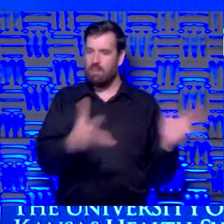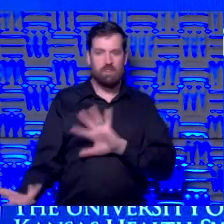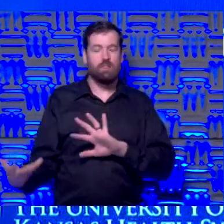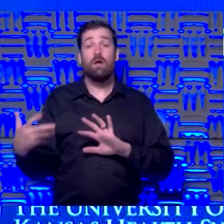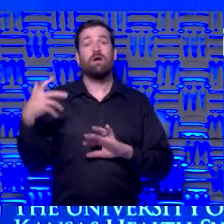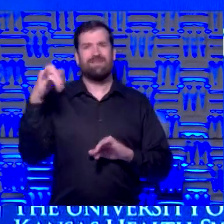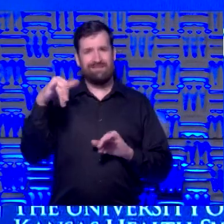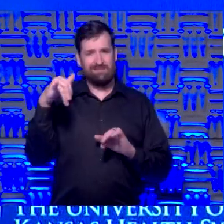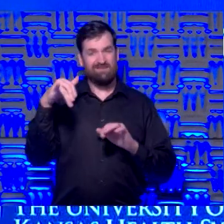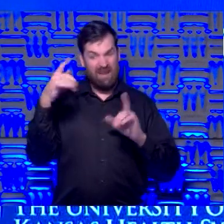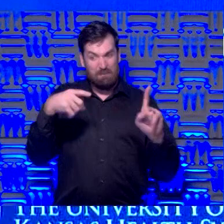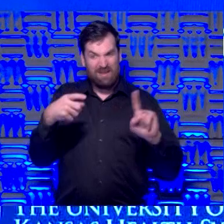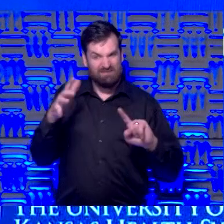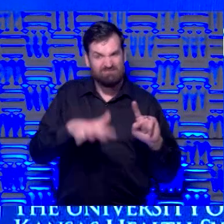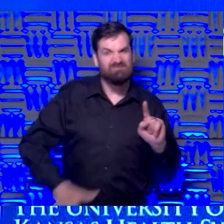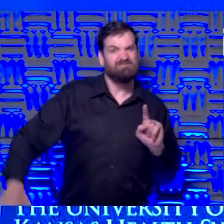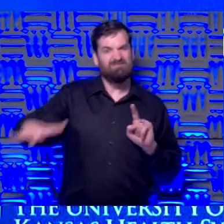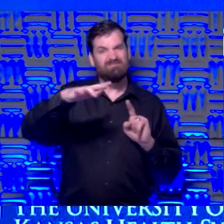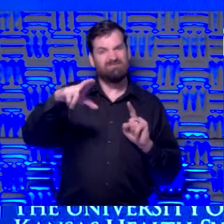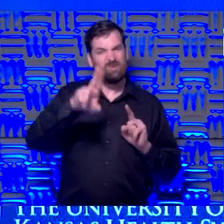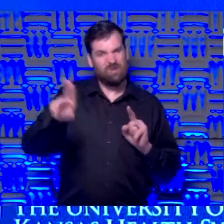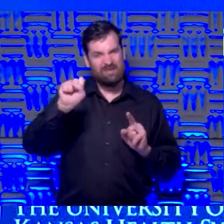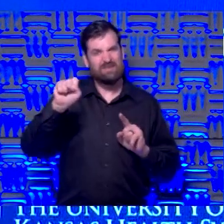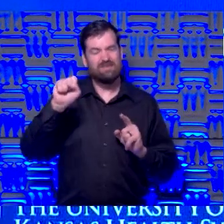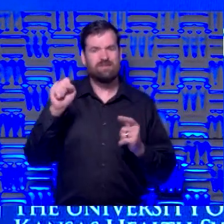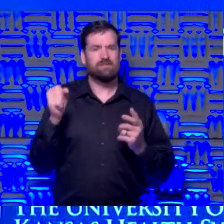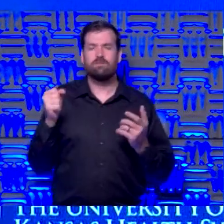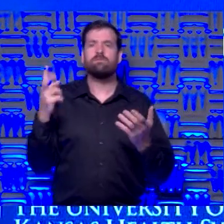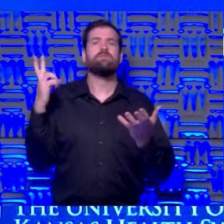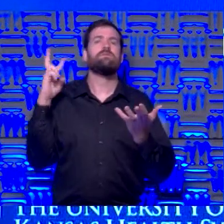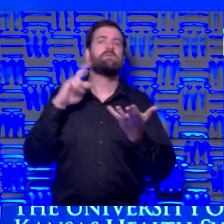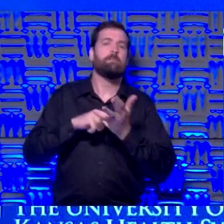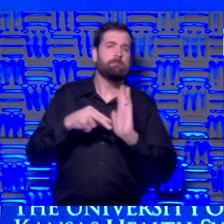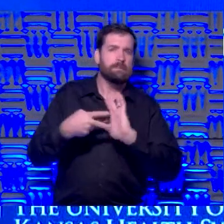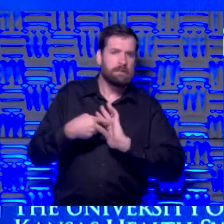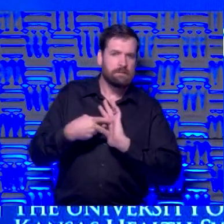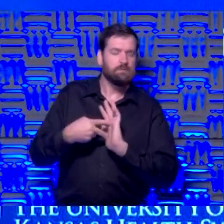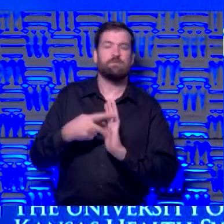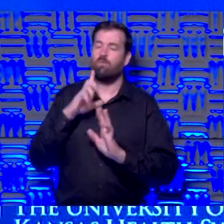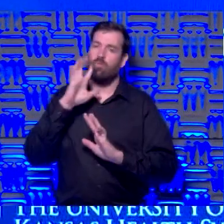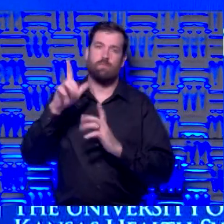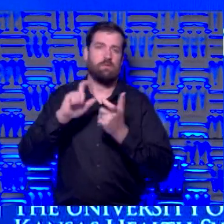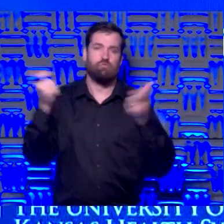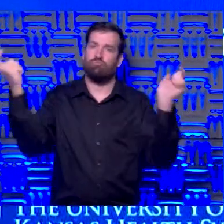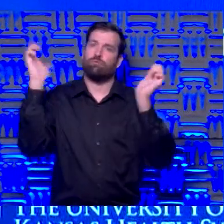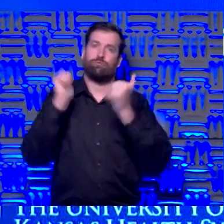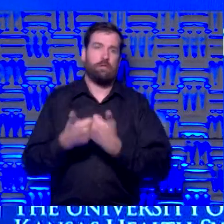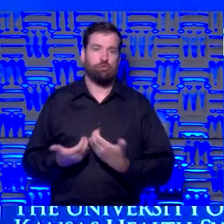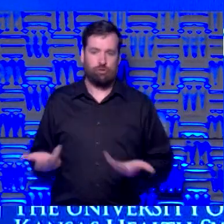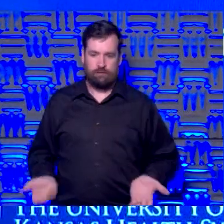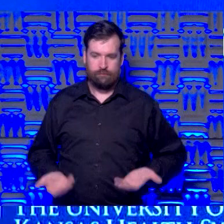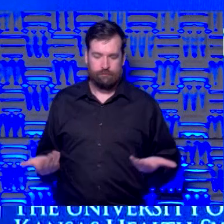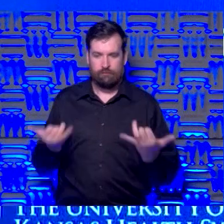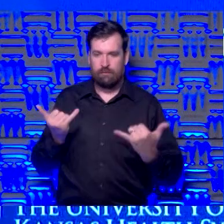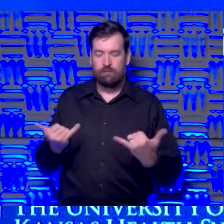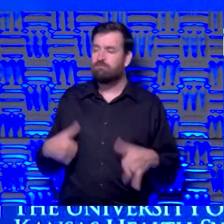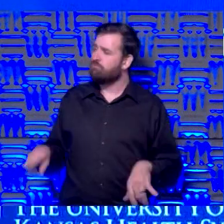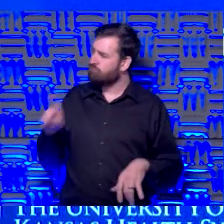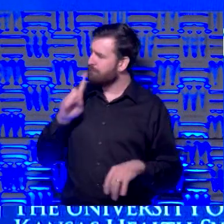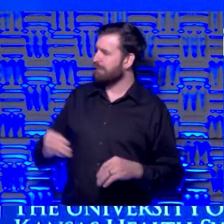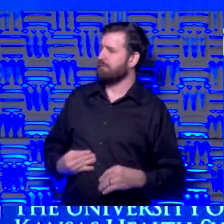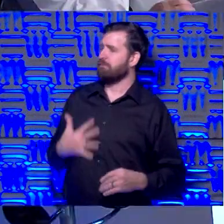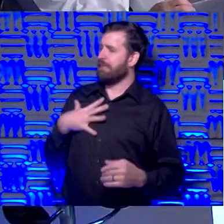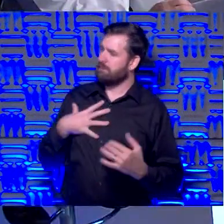going on all around the United States. And you think, what does that mean? I think this will be one of the great challenges of our times. Well, and I feel really blessed to have